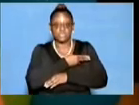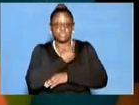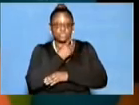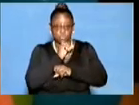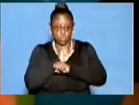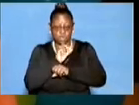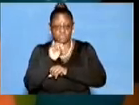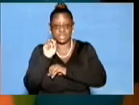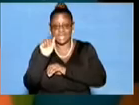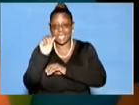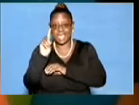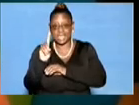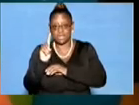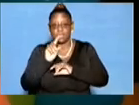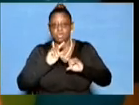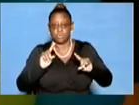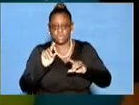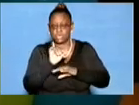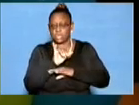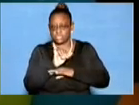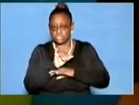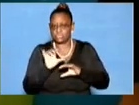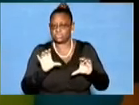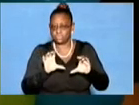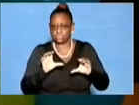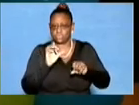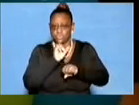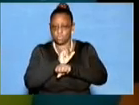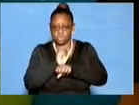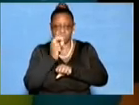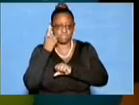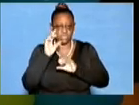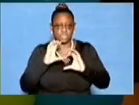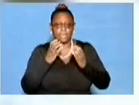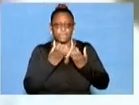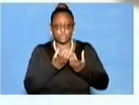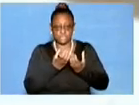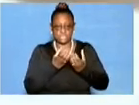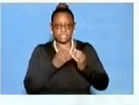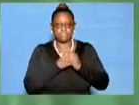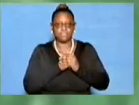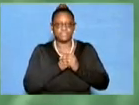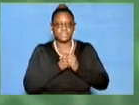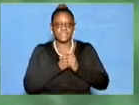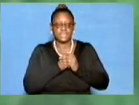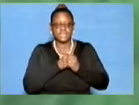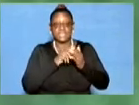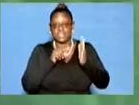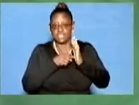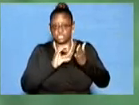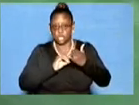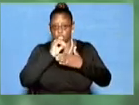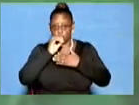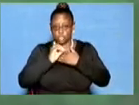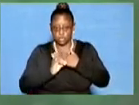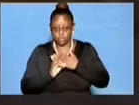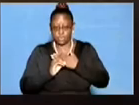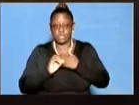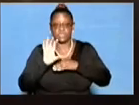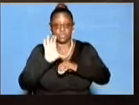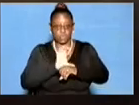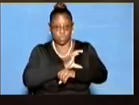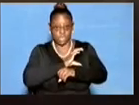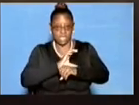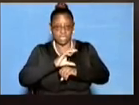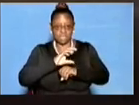of NAD, but she also does this very important work for the community. This October, the Bahamas National Youth Choir